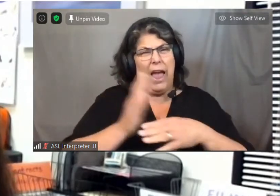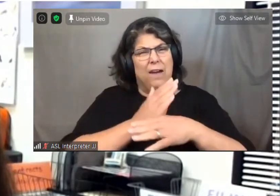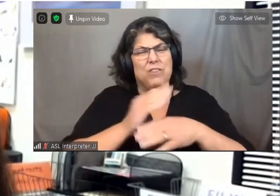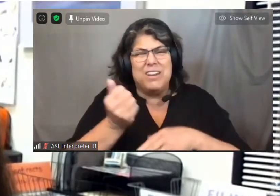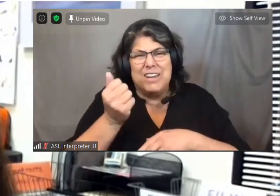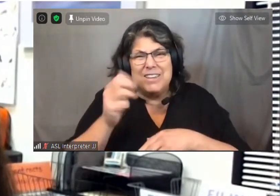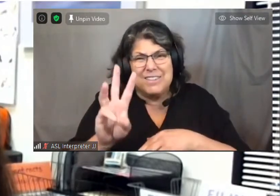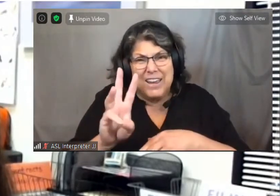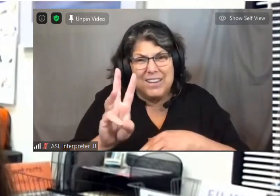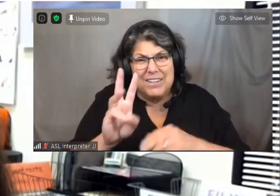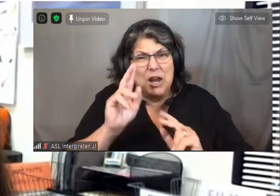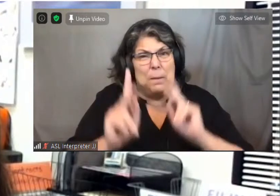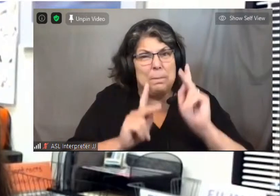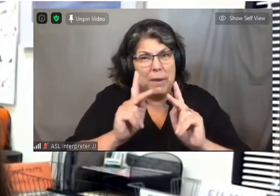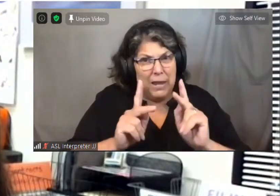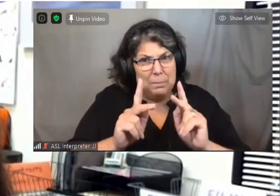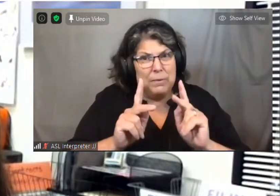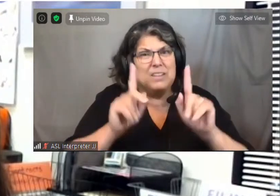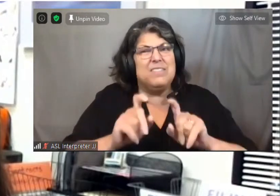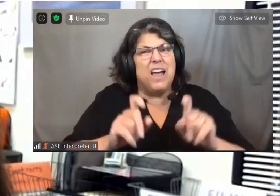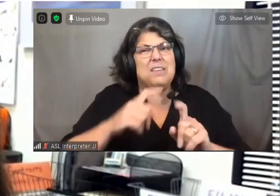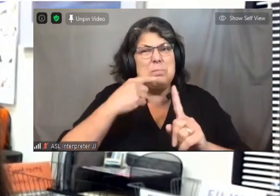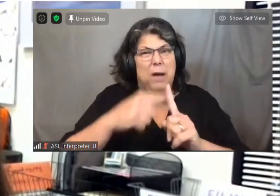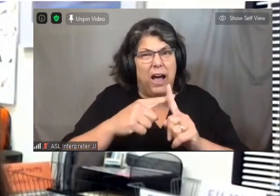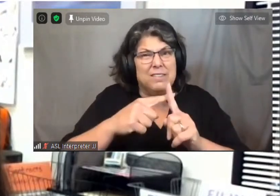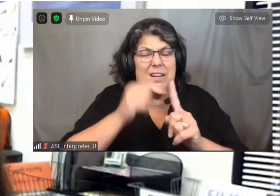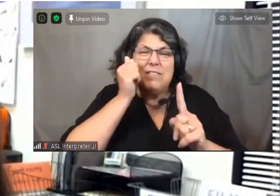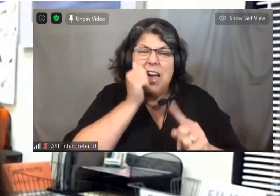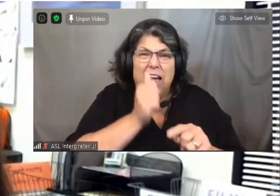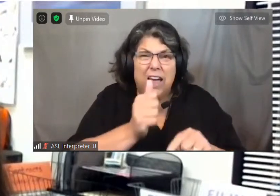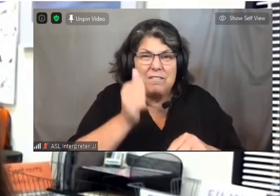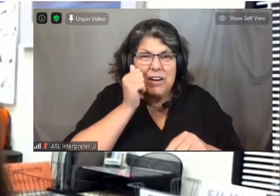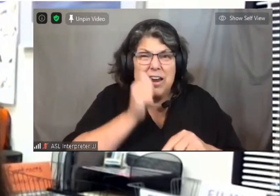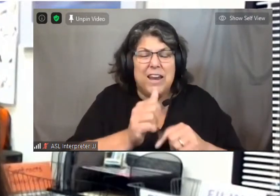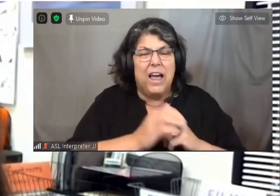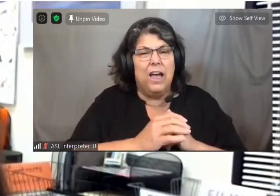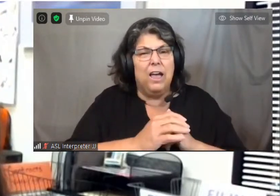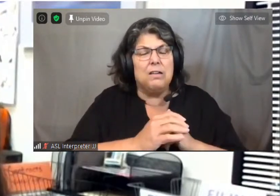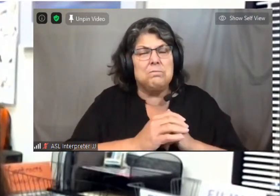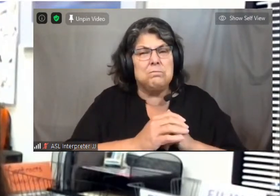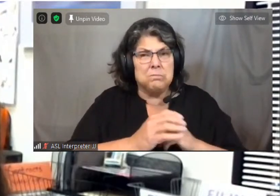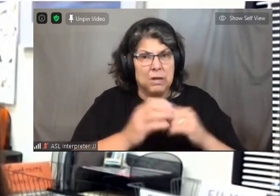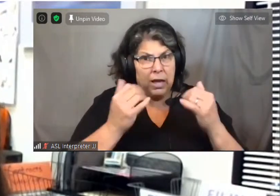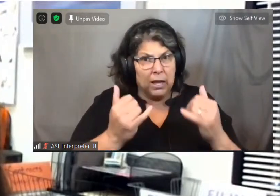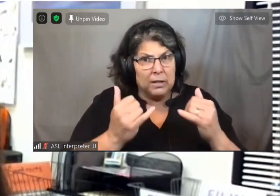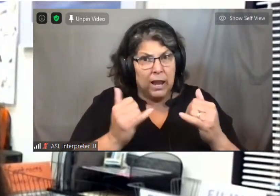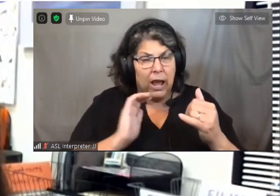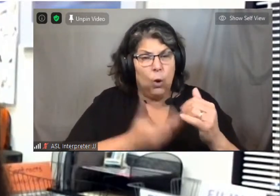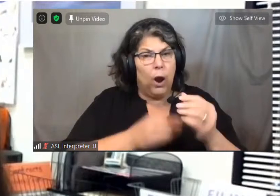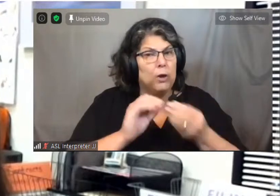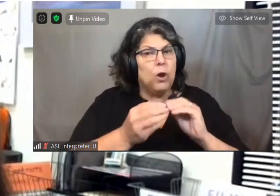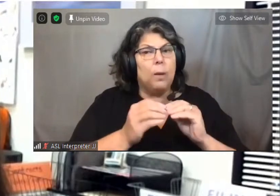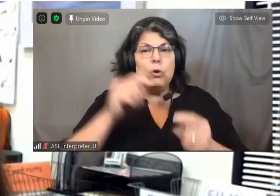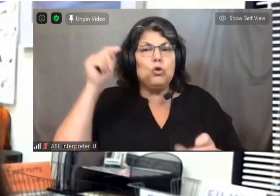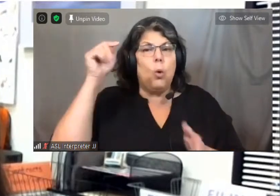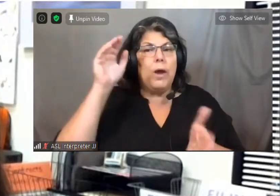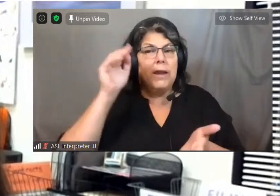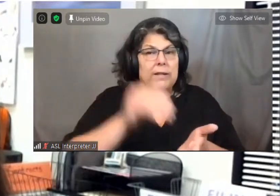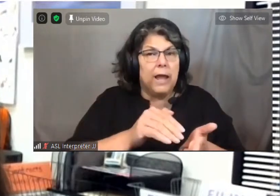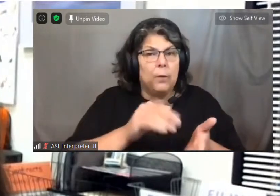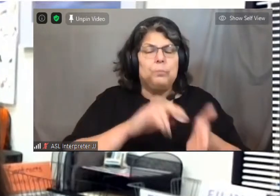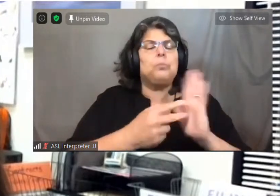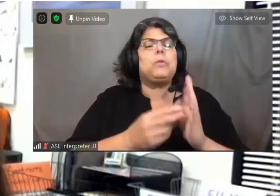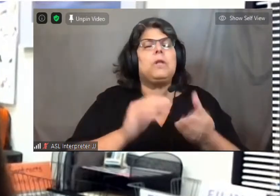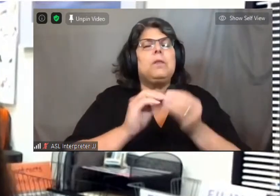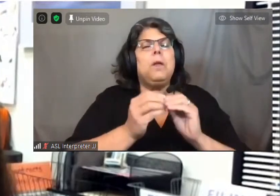day. And so when we talk about what we're averaging in our case averages and our numbers going down, we're talking about the